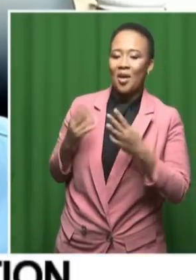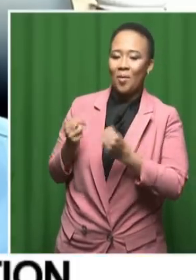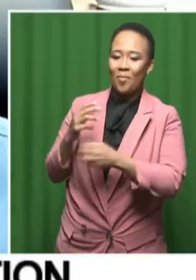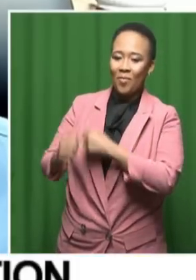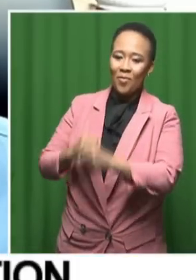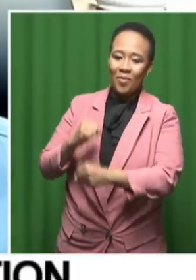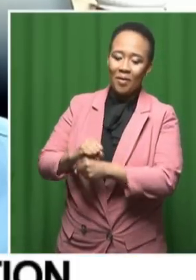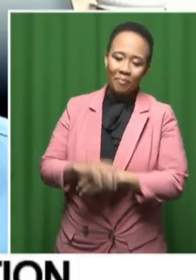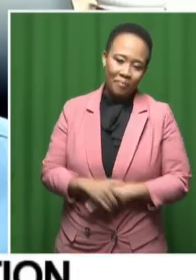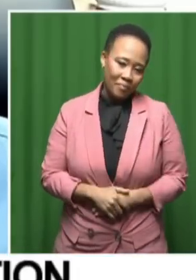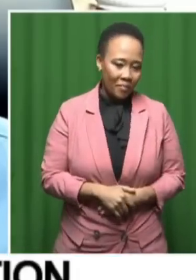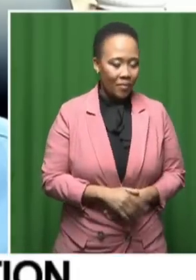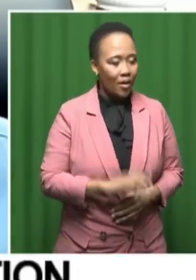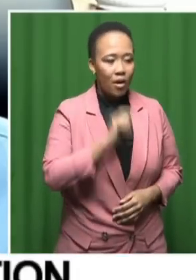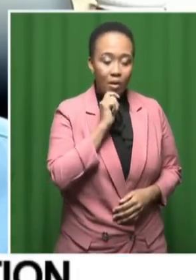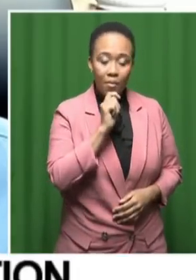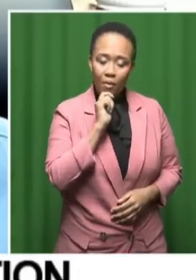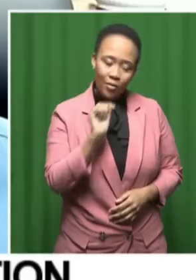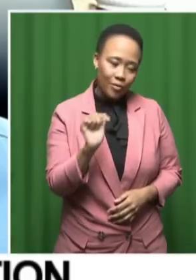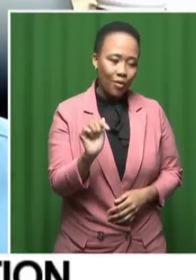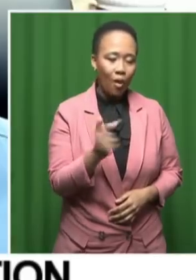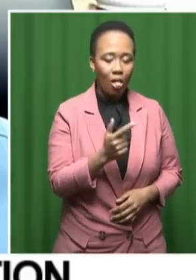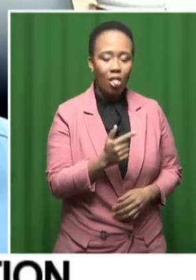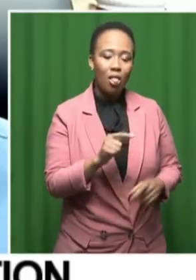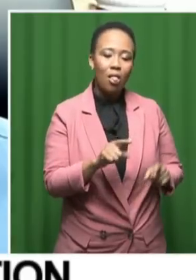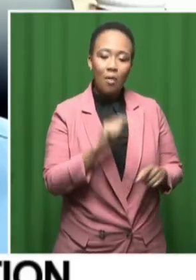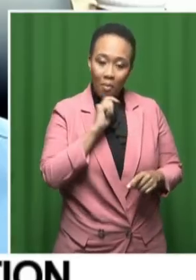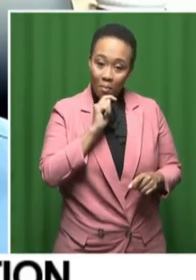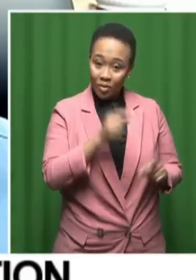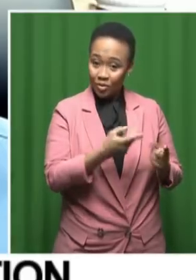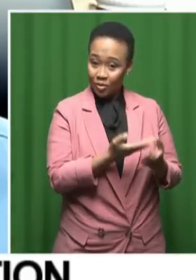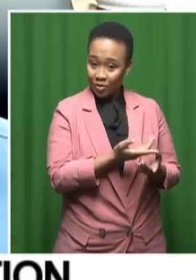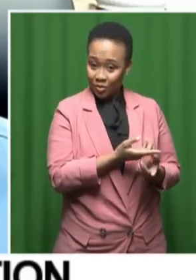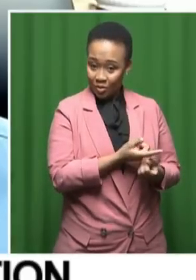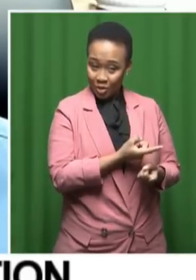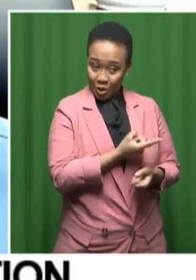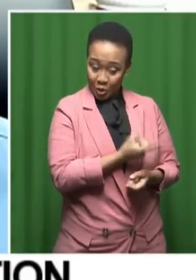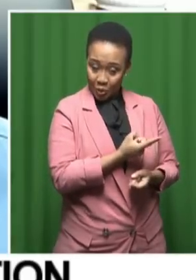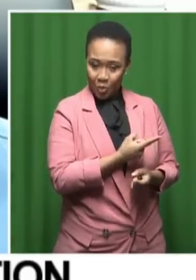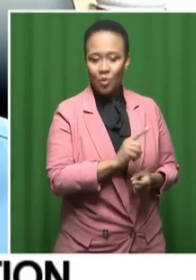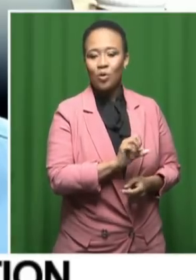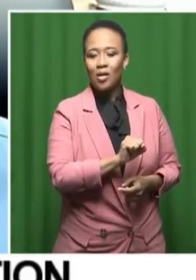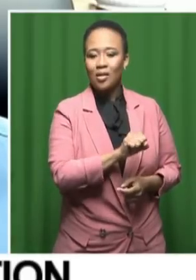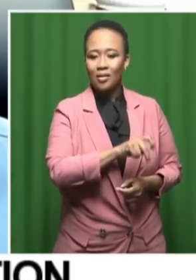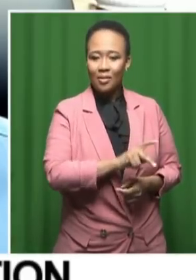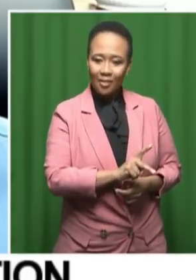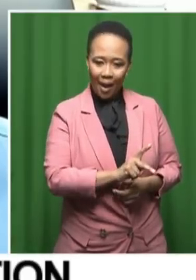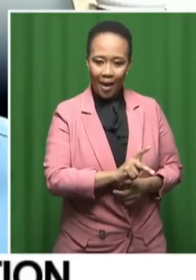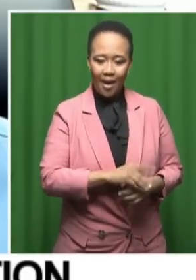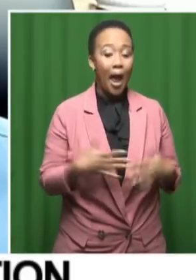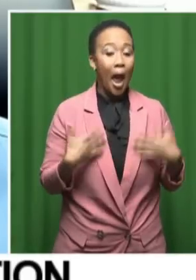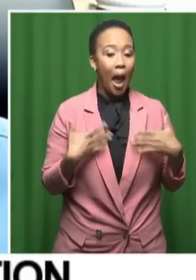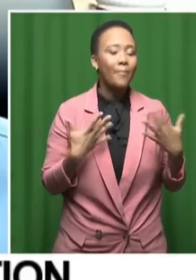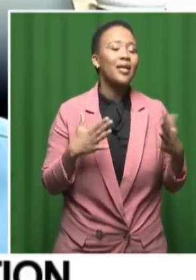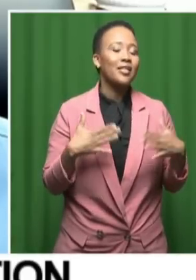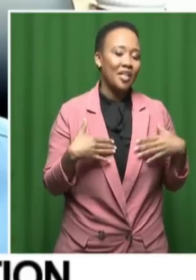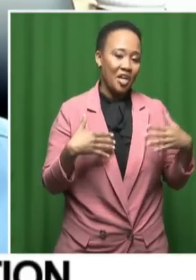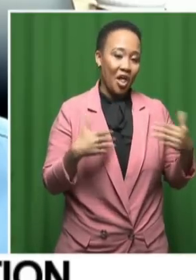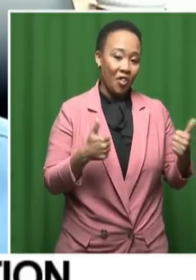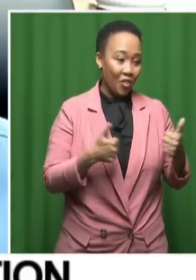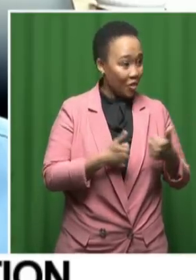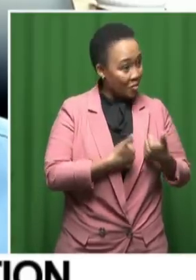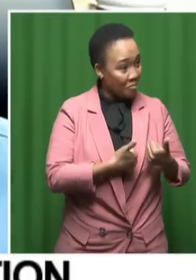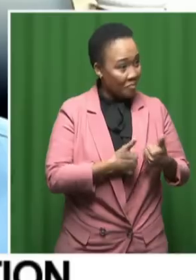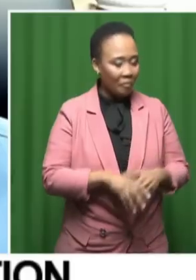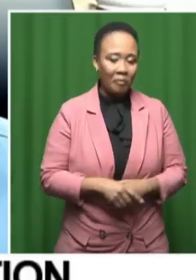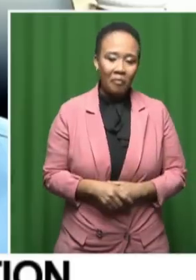Good morning to everyone. Good morning to you. And I hope this year is successful and it brings happiness and health to everyone. Prof,